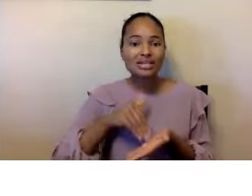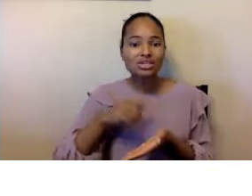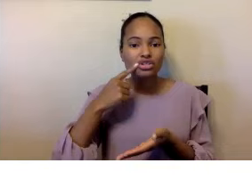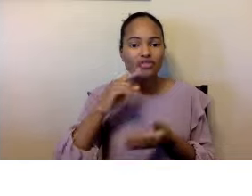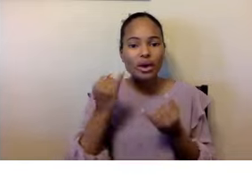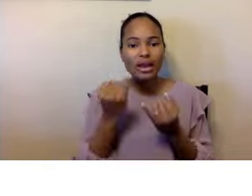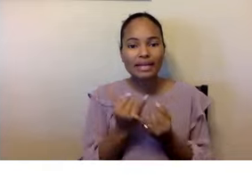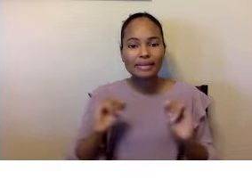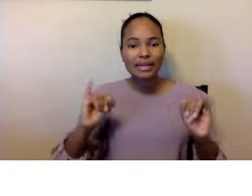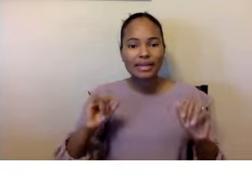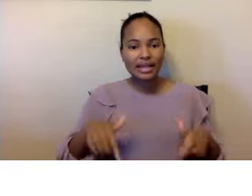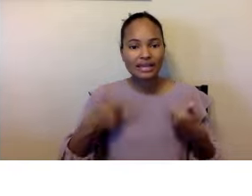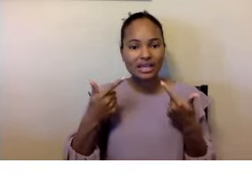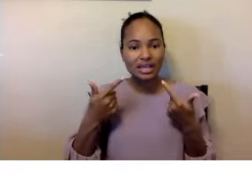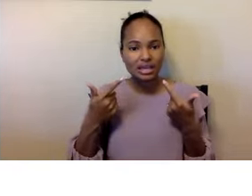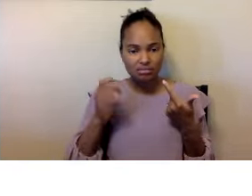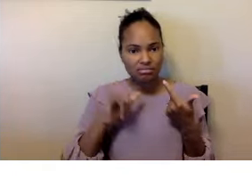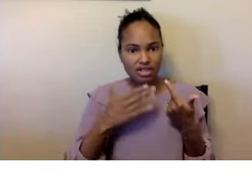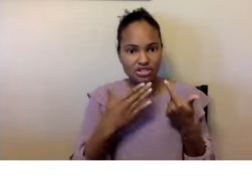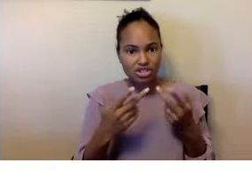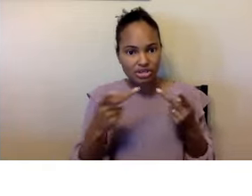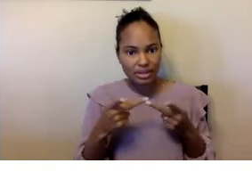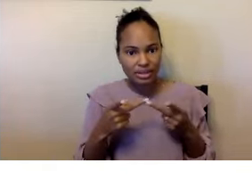another good place to find